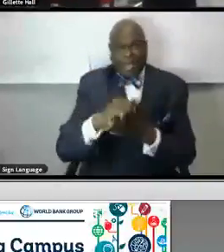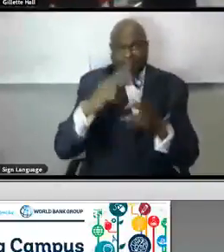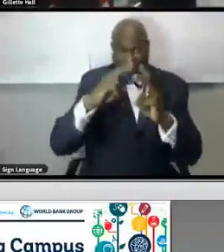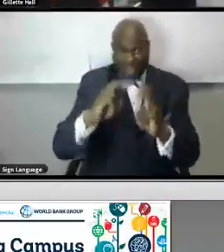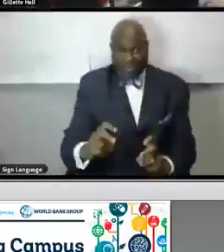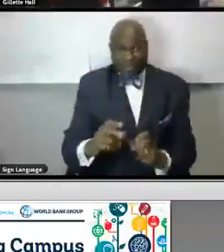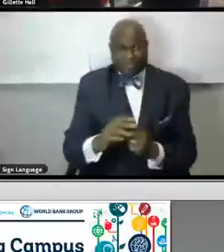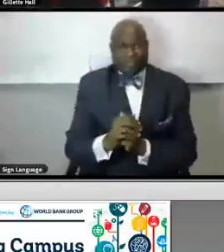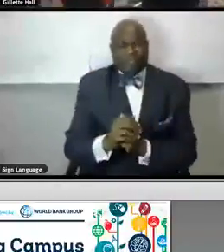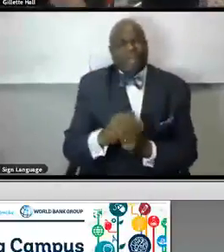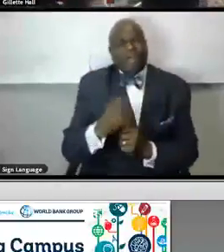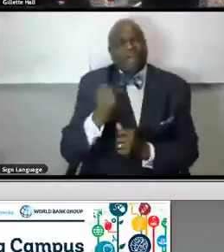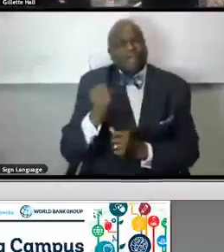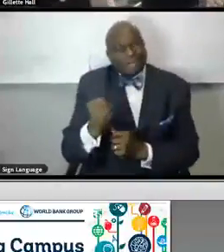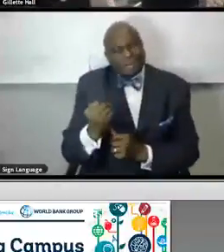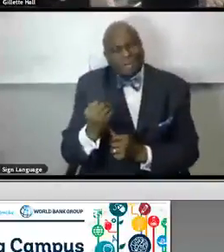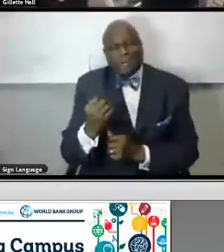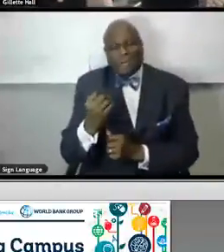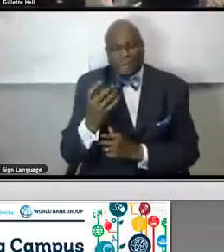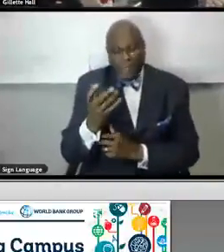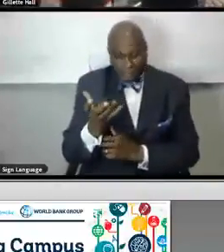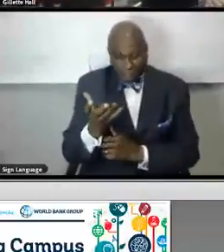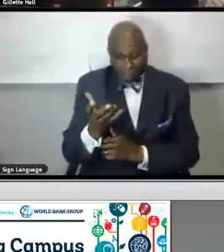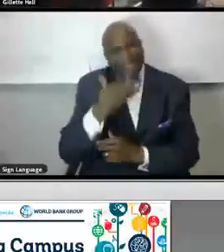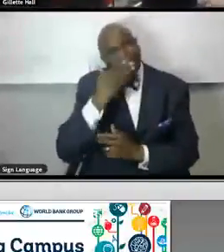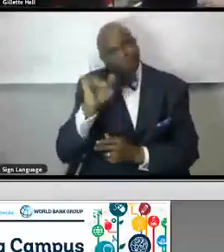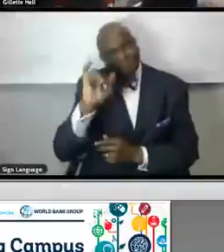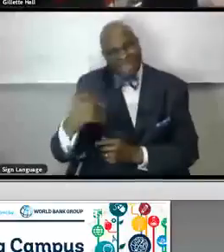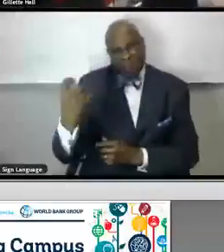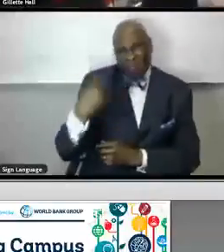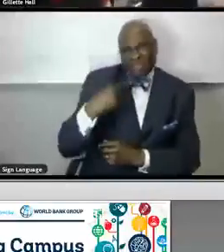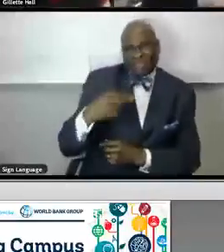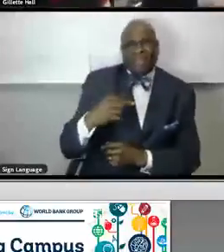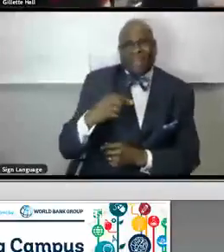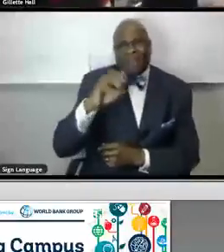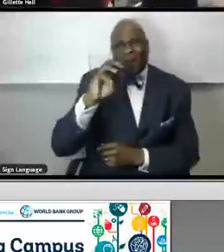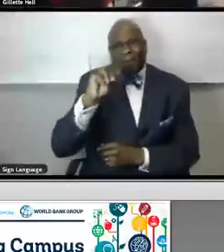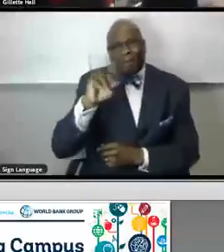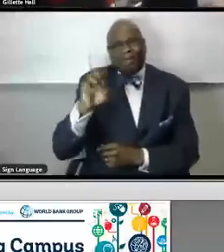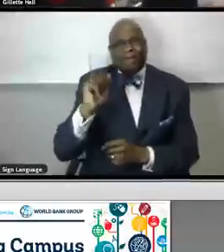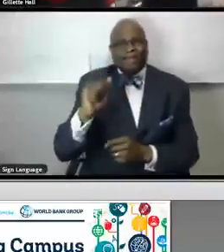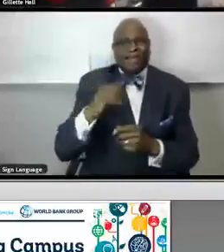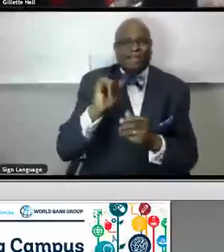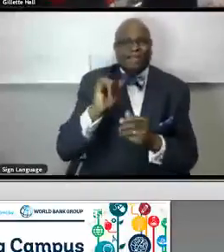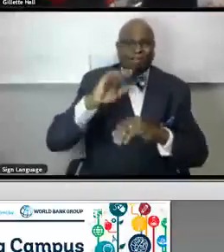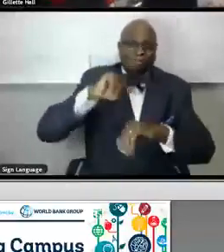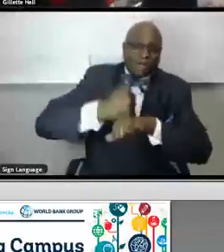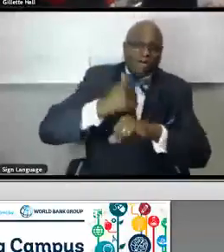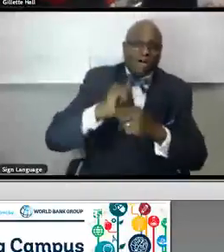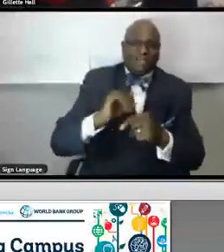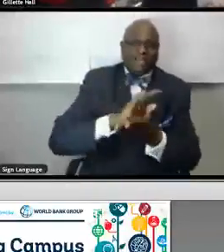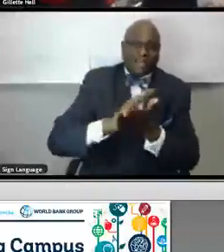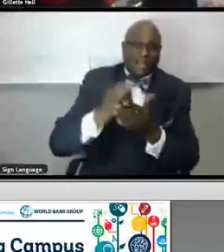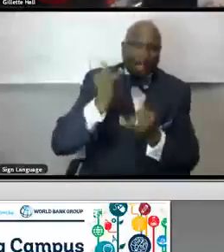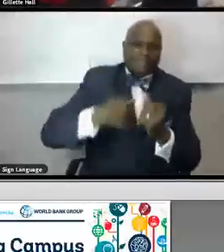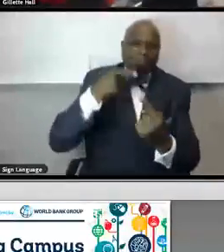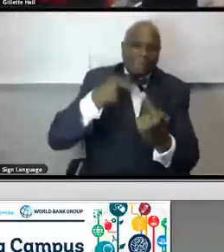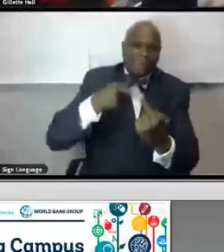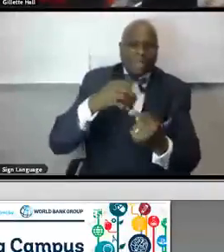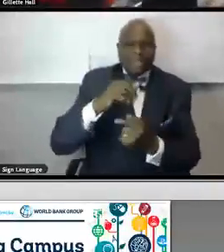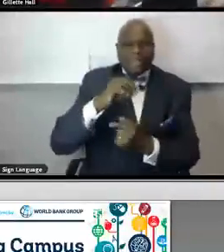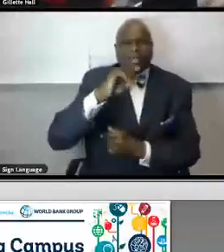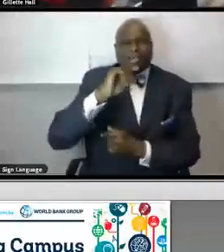Yeah. So thank you for that question, Maitre. It builds nicely on the last point, which